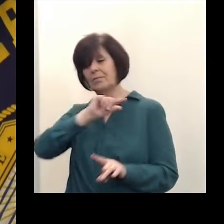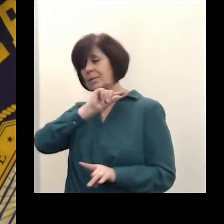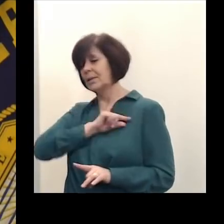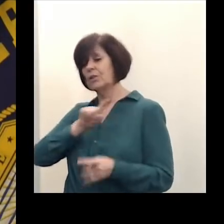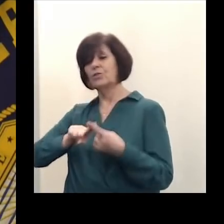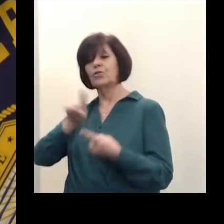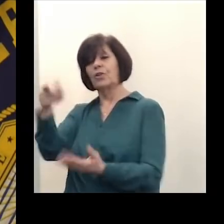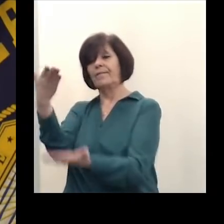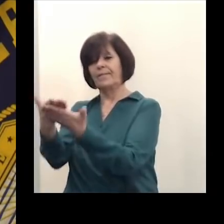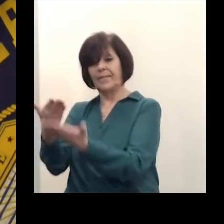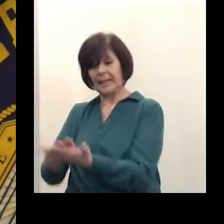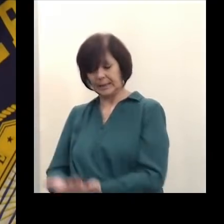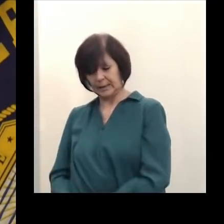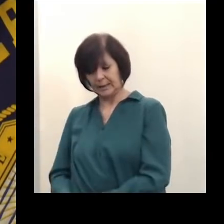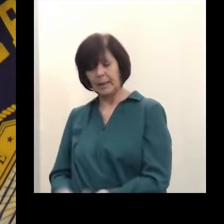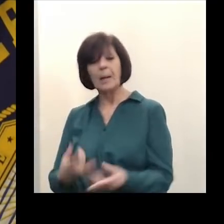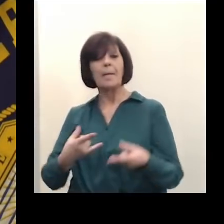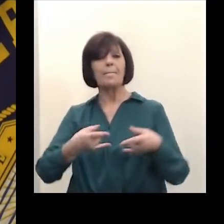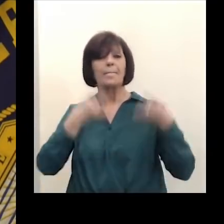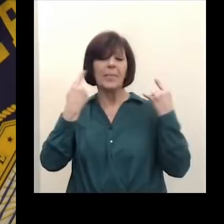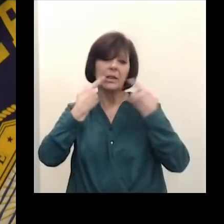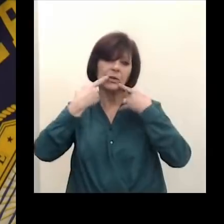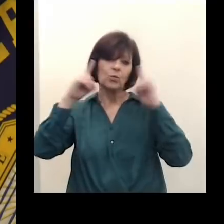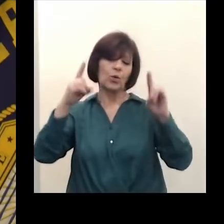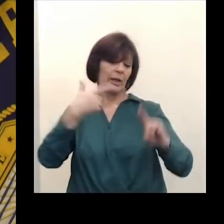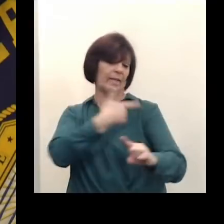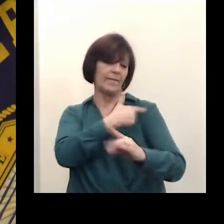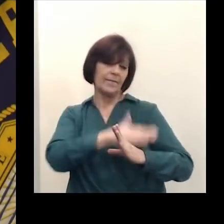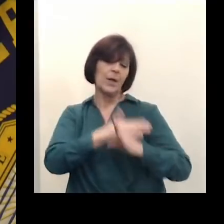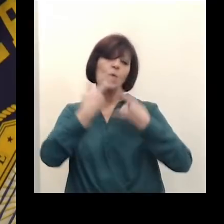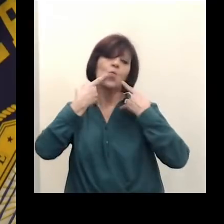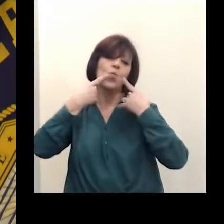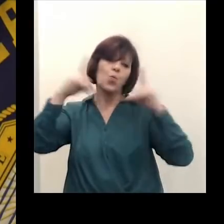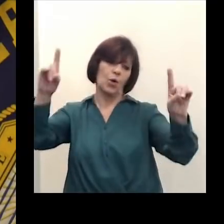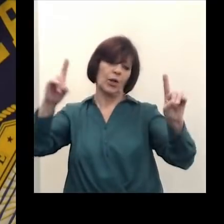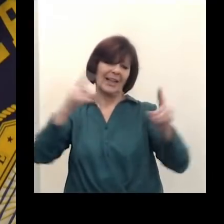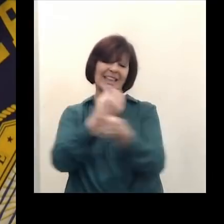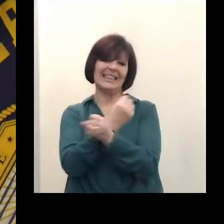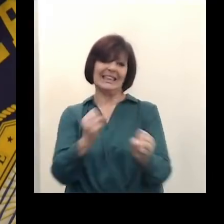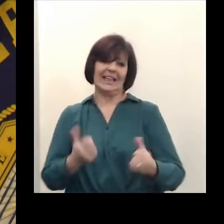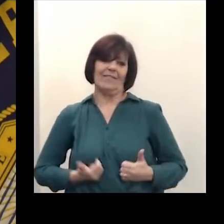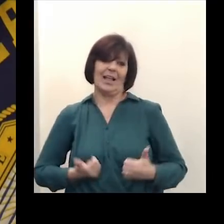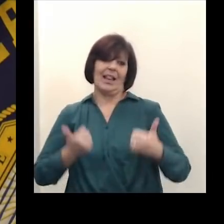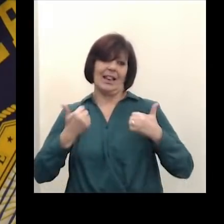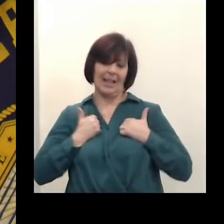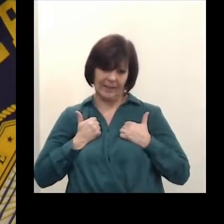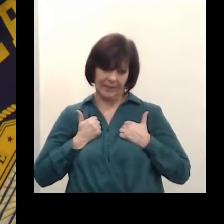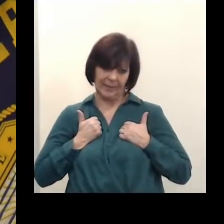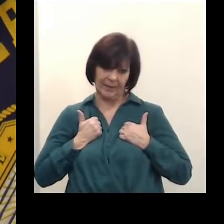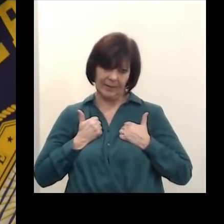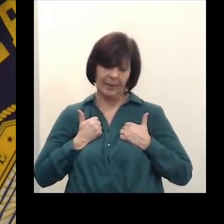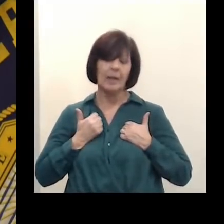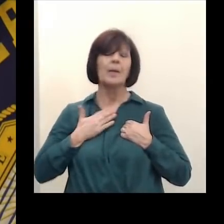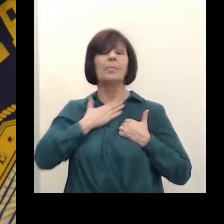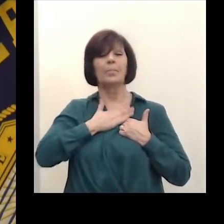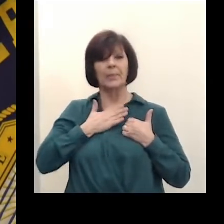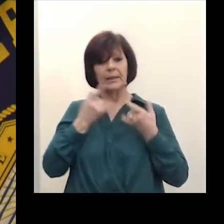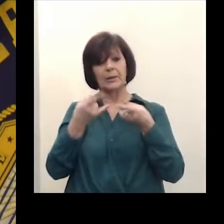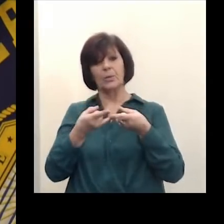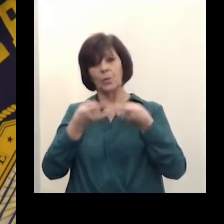work. Vaccines work. They save lives when they're worked in tandem together. Please wear a mask.